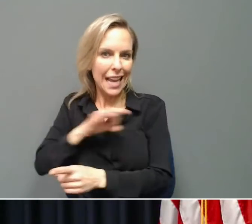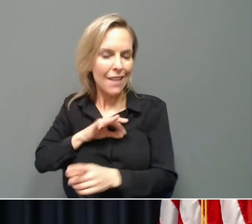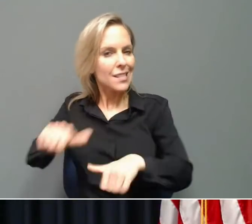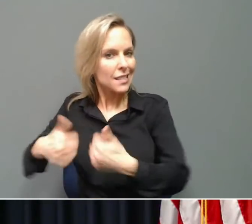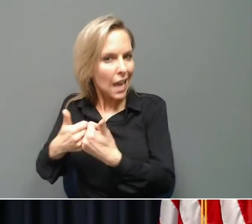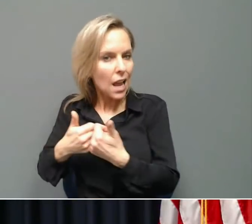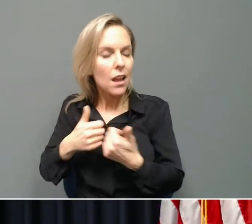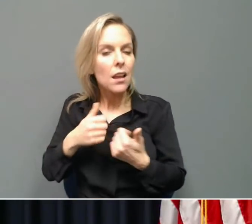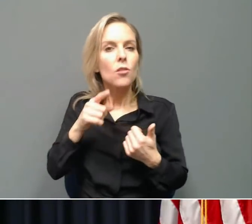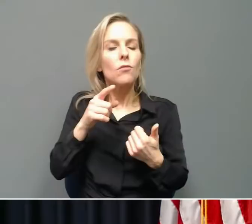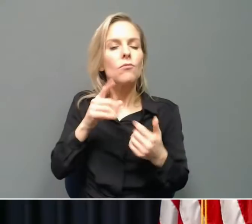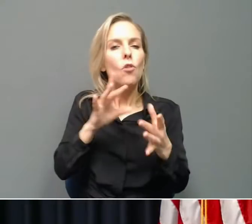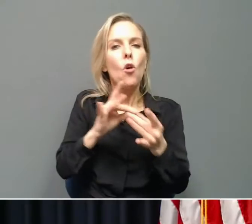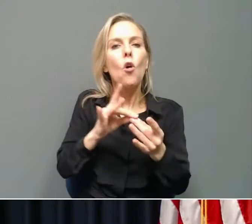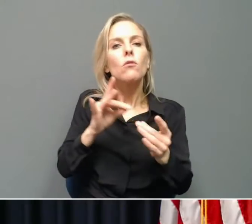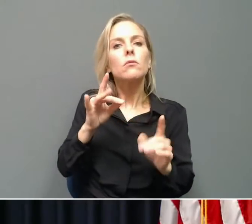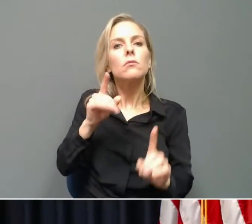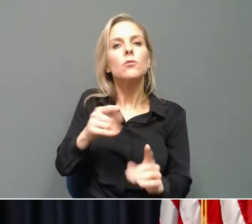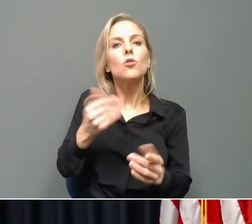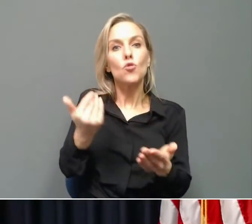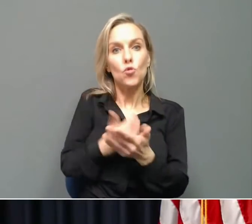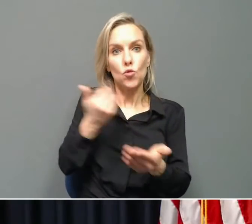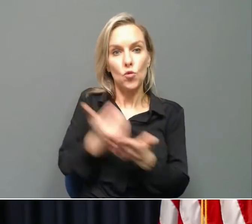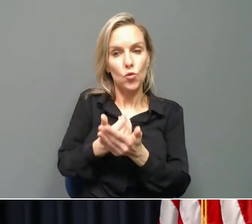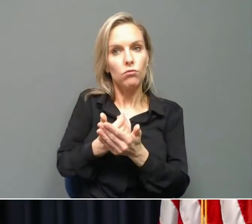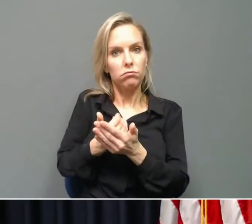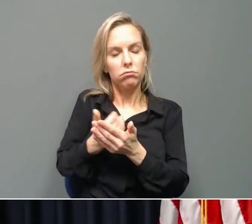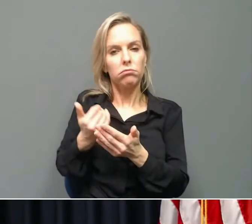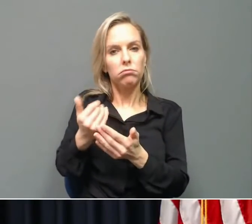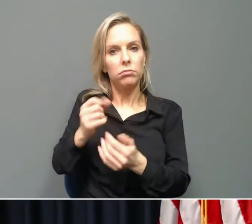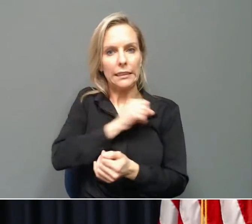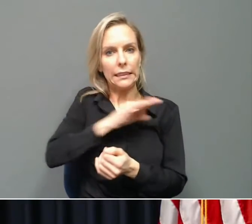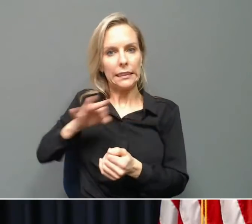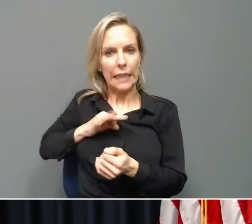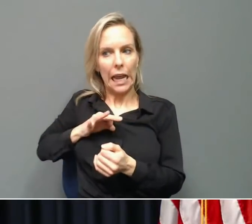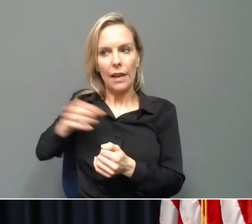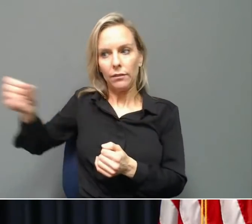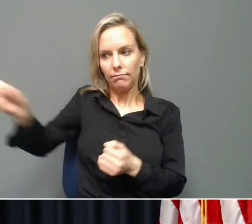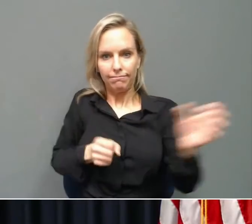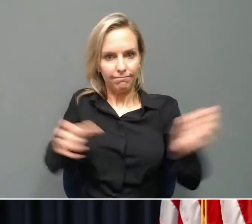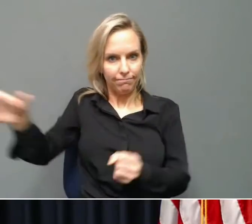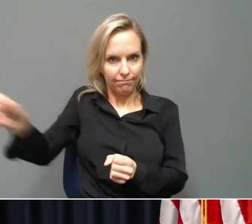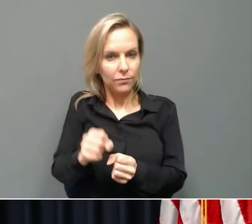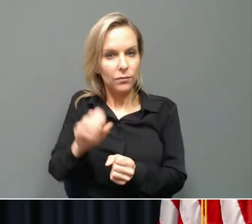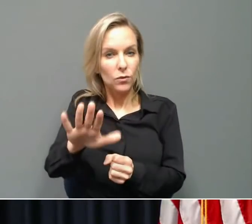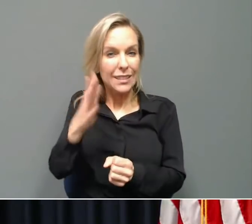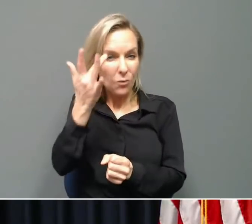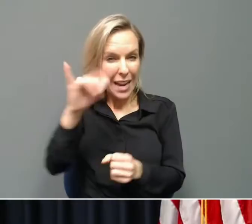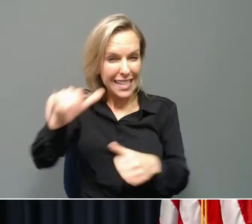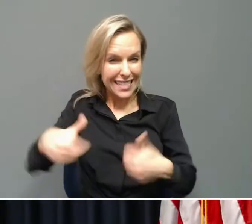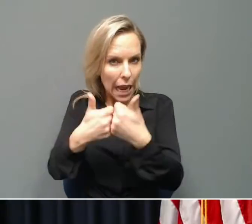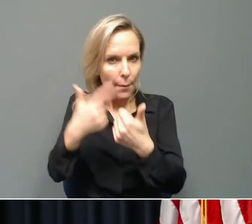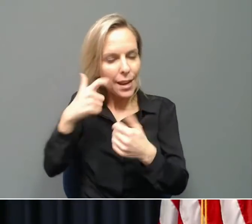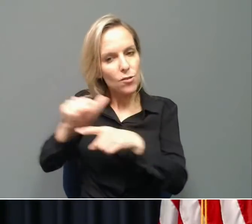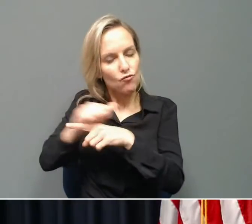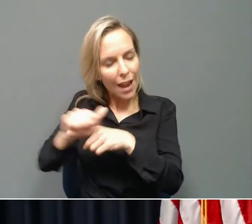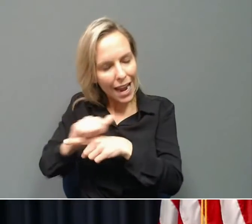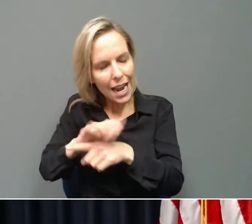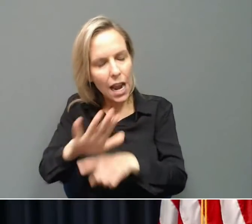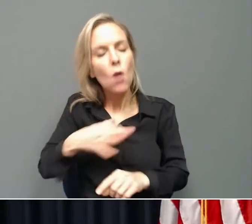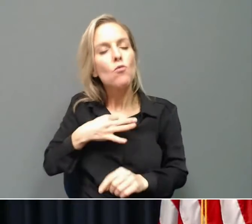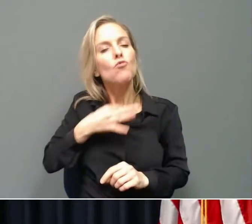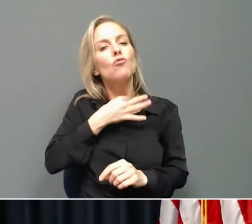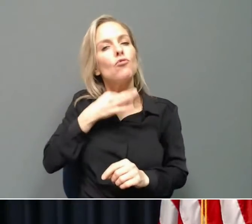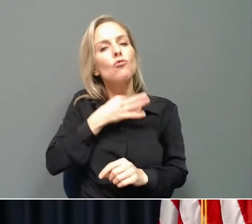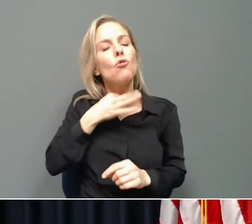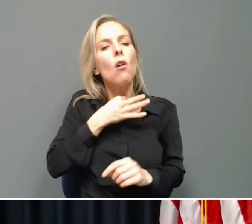about bringing on new staff is challenging because you have to train them. So I'm curious how you've